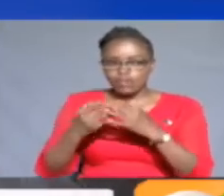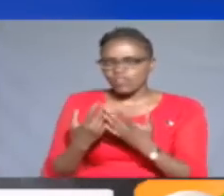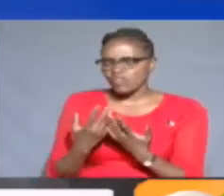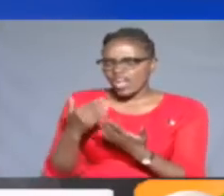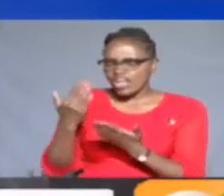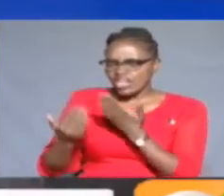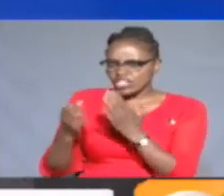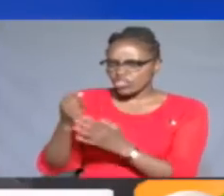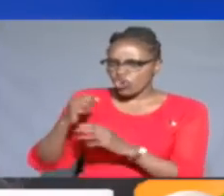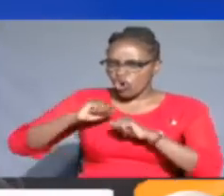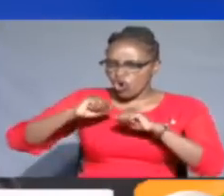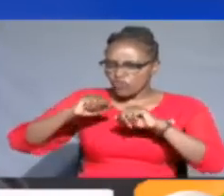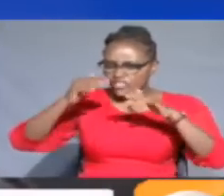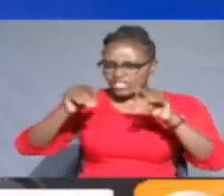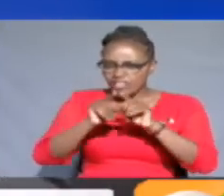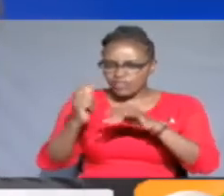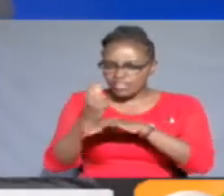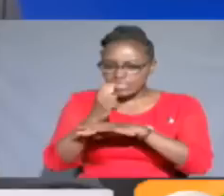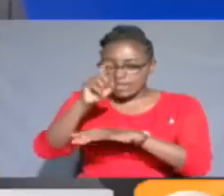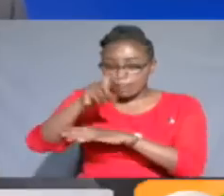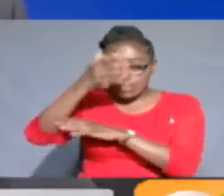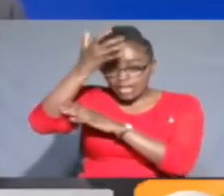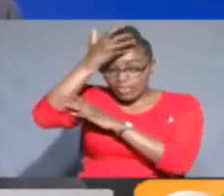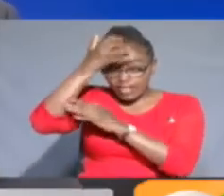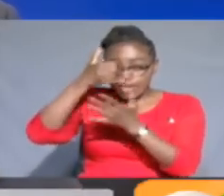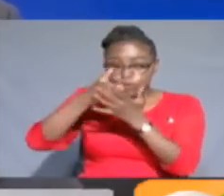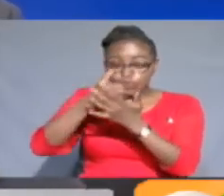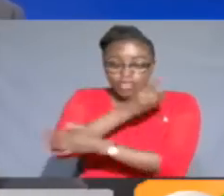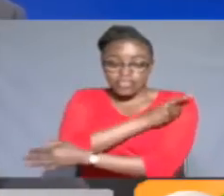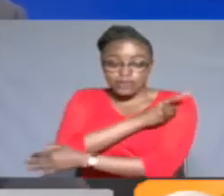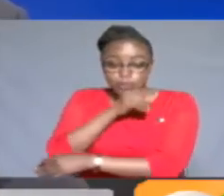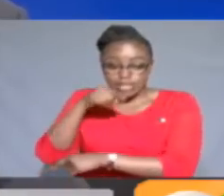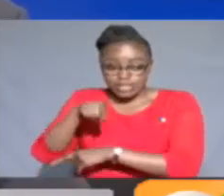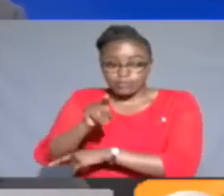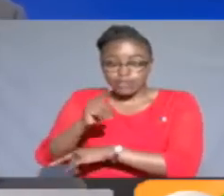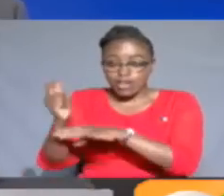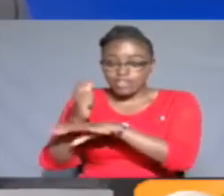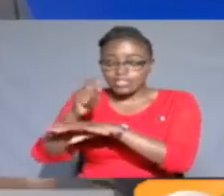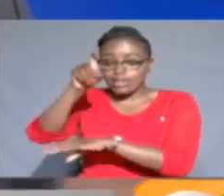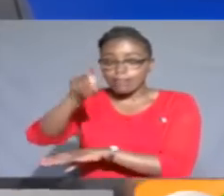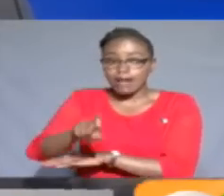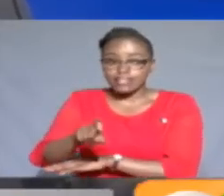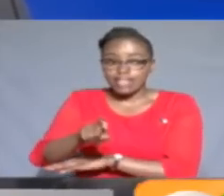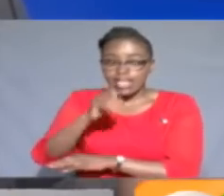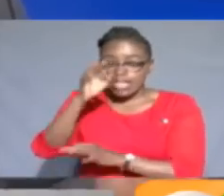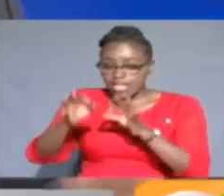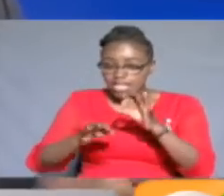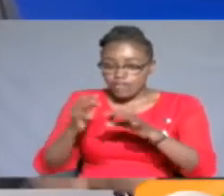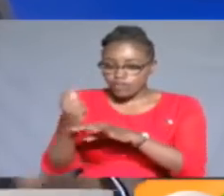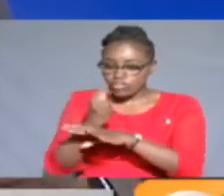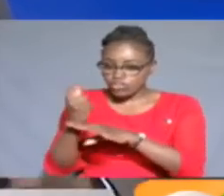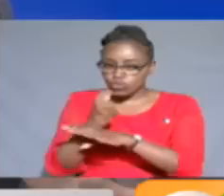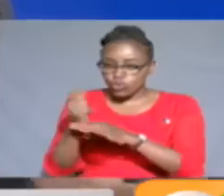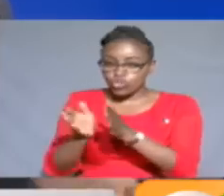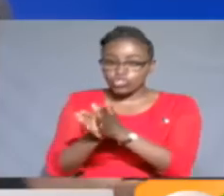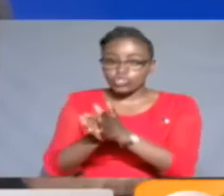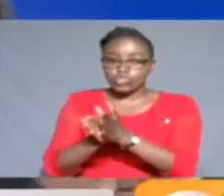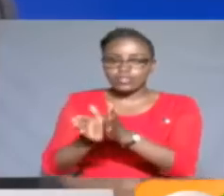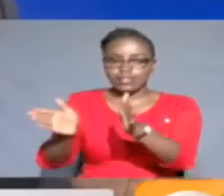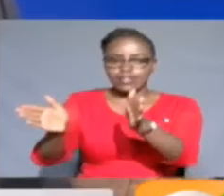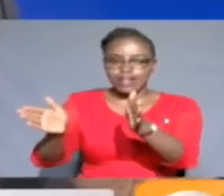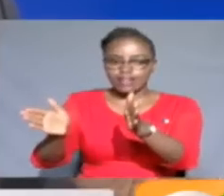the nurses, they have to be trained. Even the doctors themselves have to be trained. If you train generally